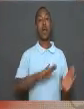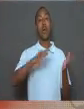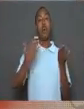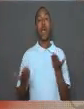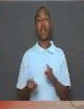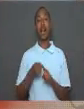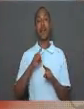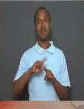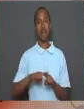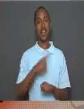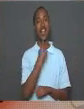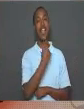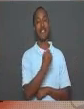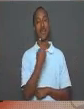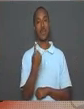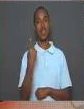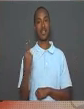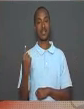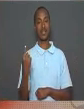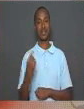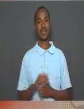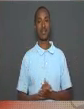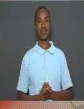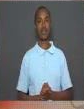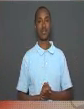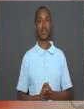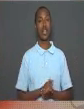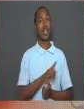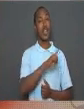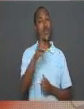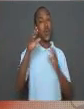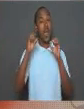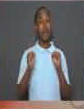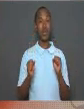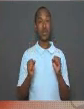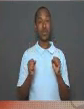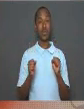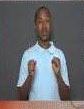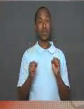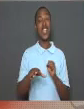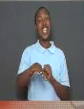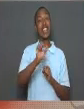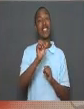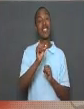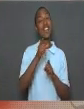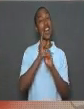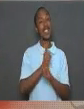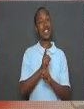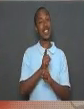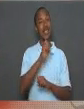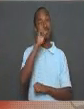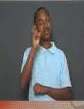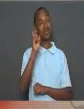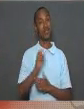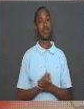Welcome back, everyone. Were you able to come up with answers?